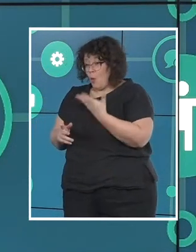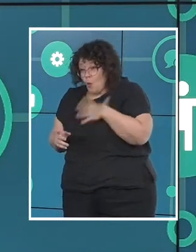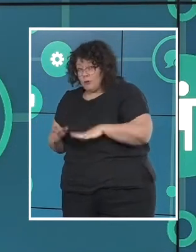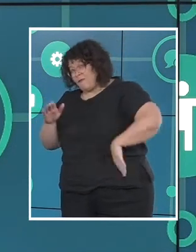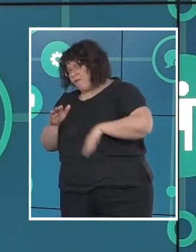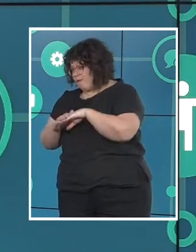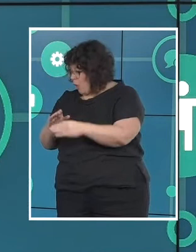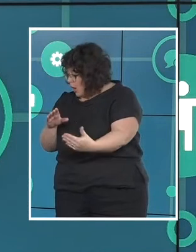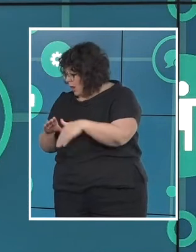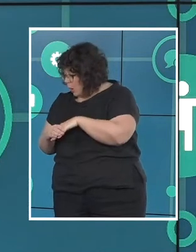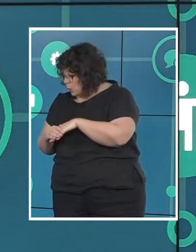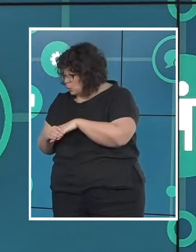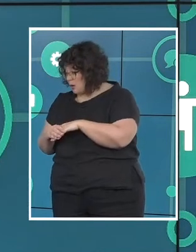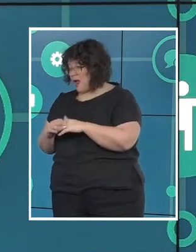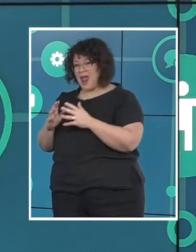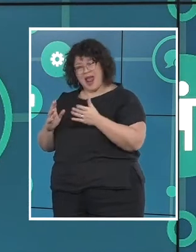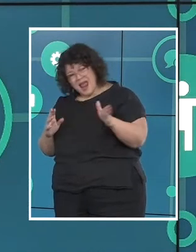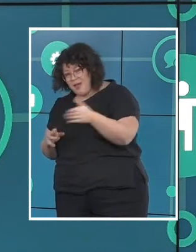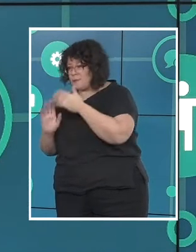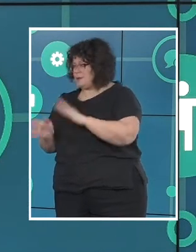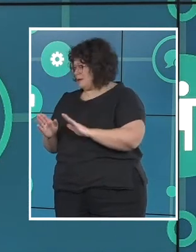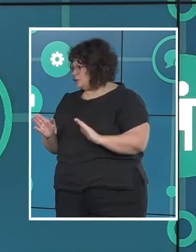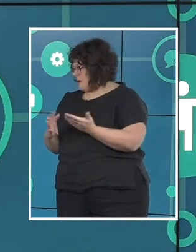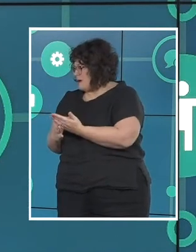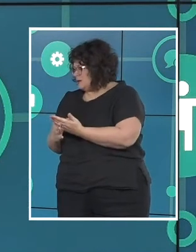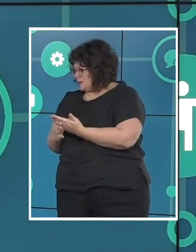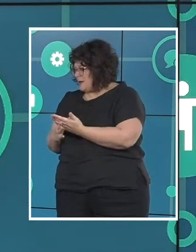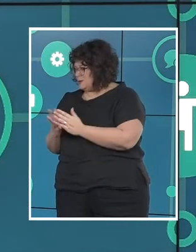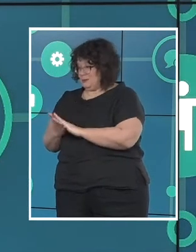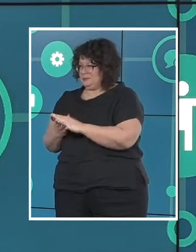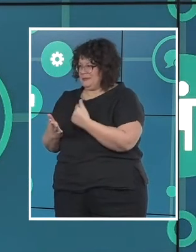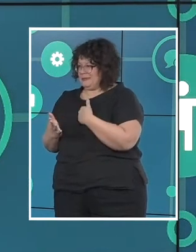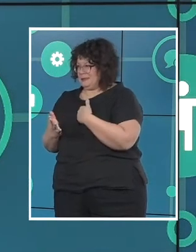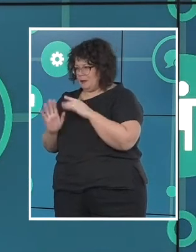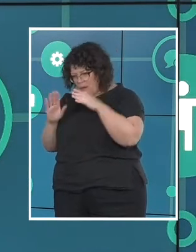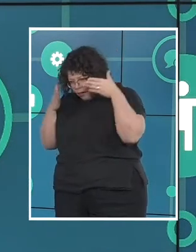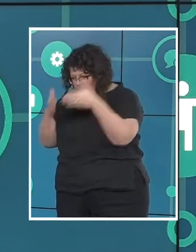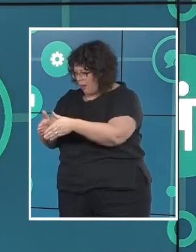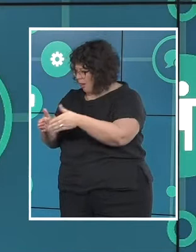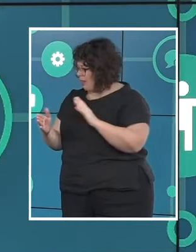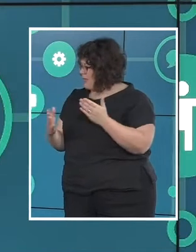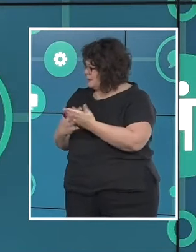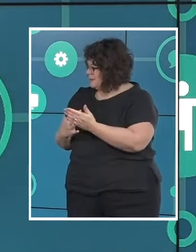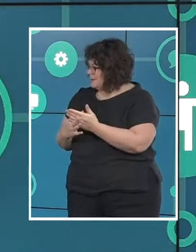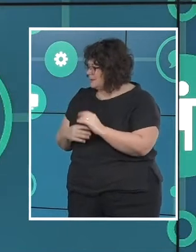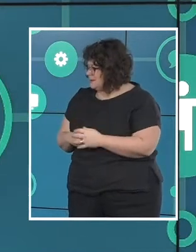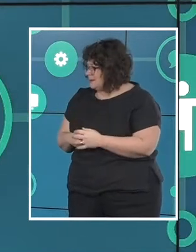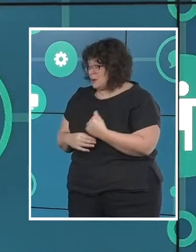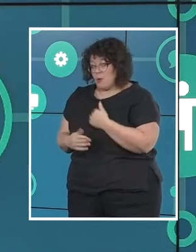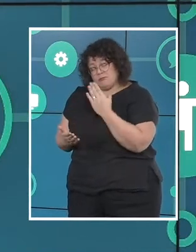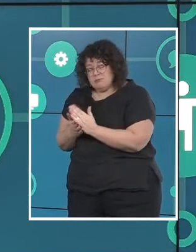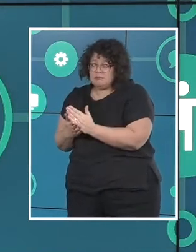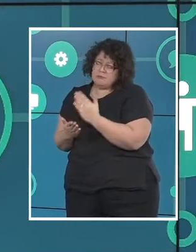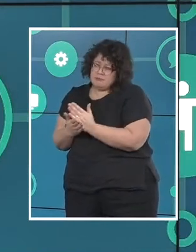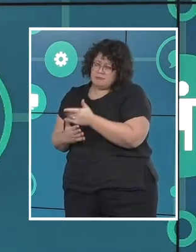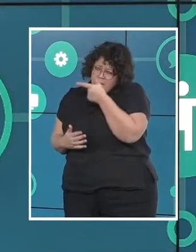I'm super lucky and fortunate to every day be able to recreate these aha moments that my students